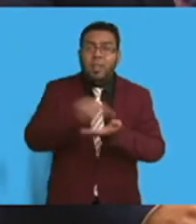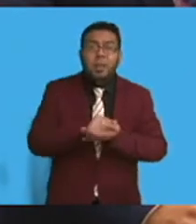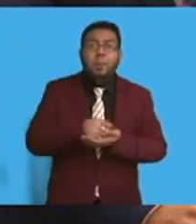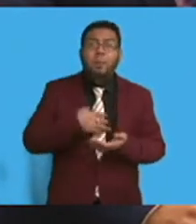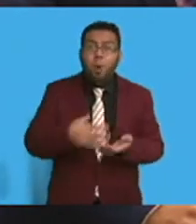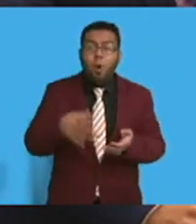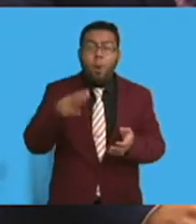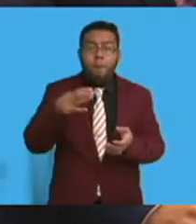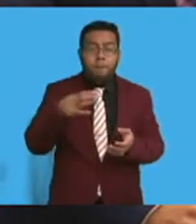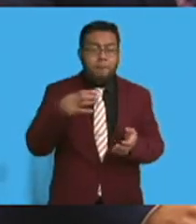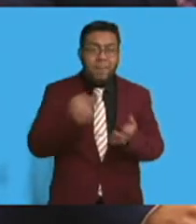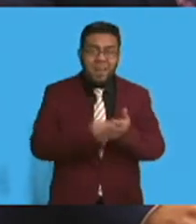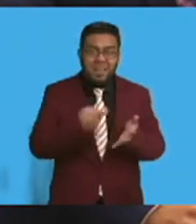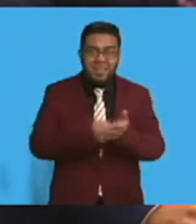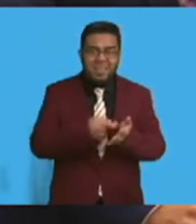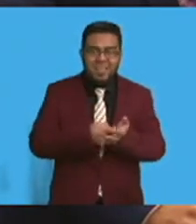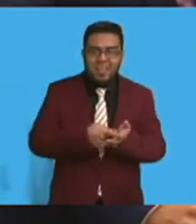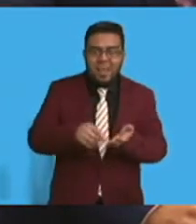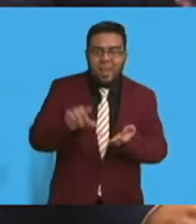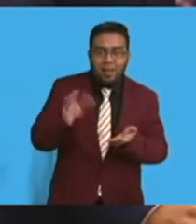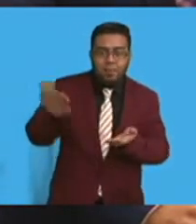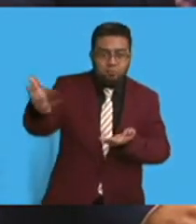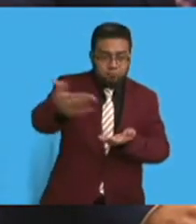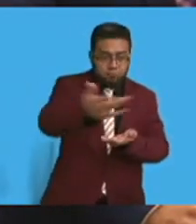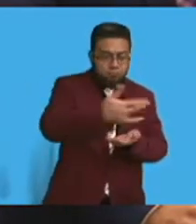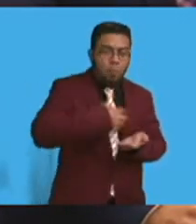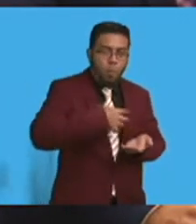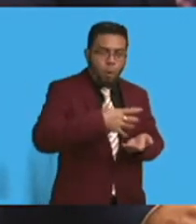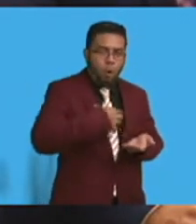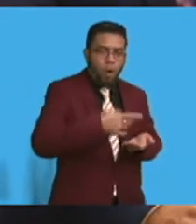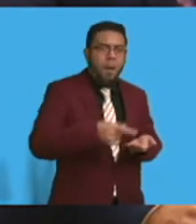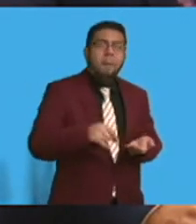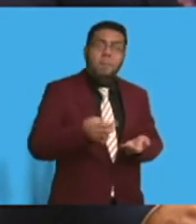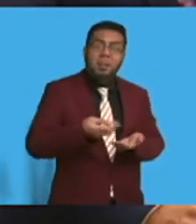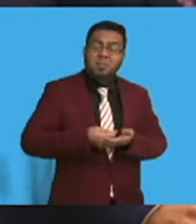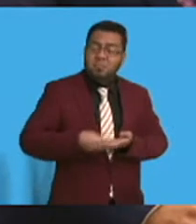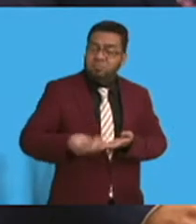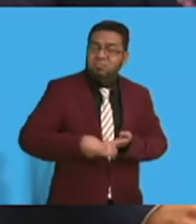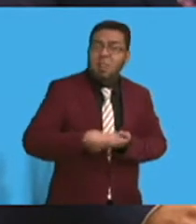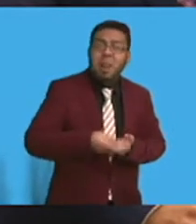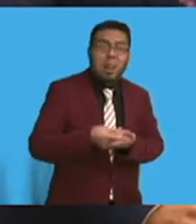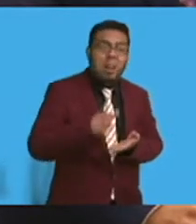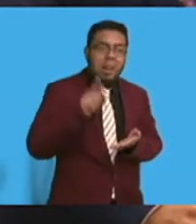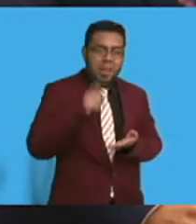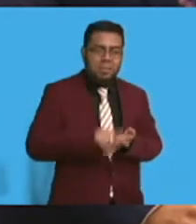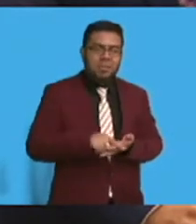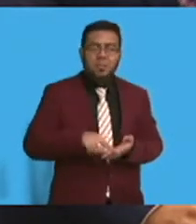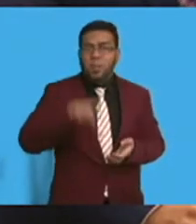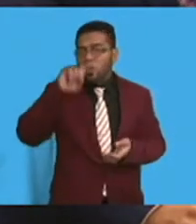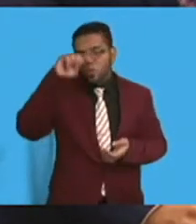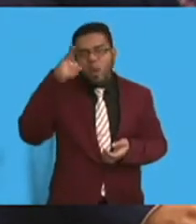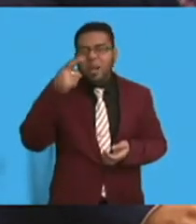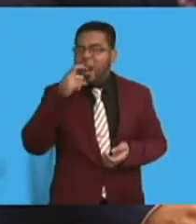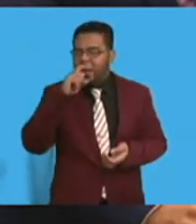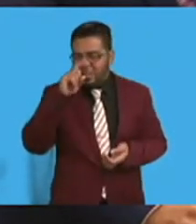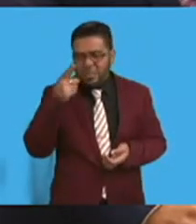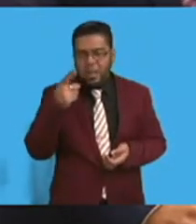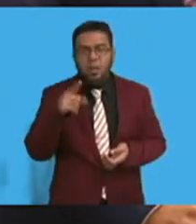day-to-day running of the country. The only dollar, you cannot understand economics, that's the problem. The